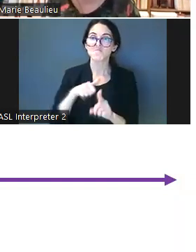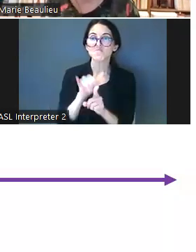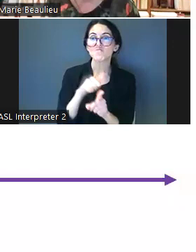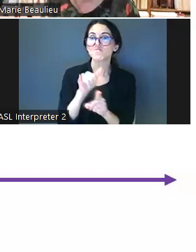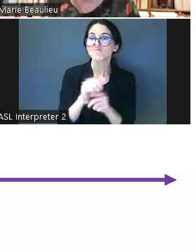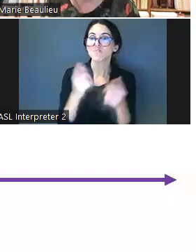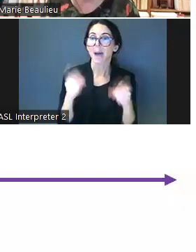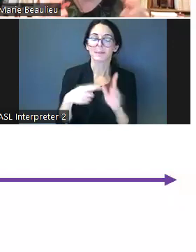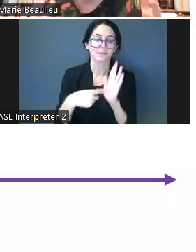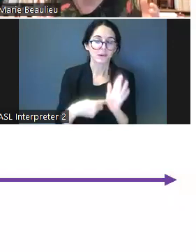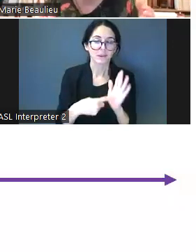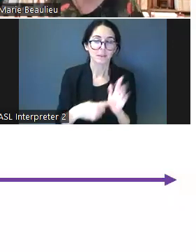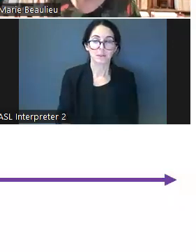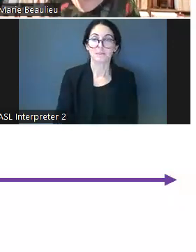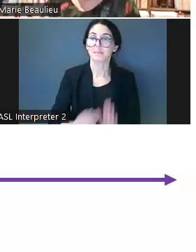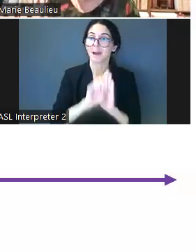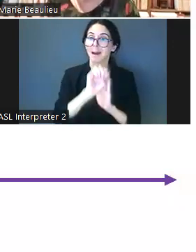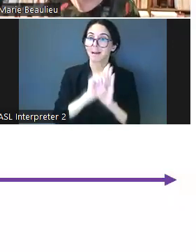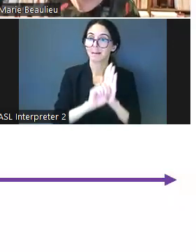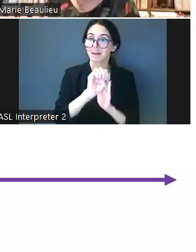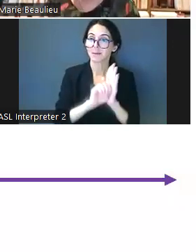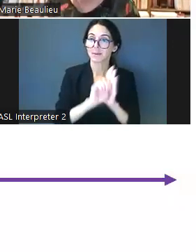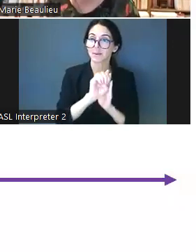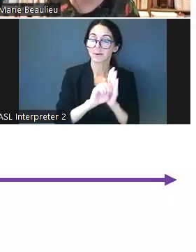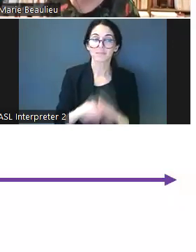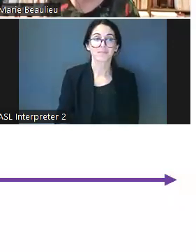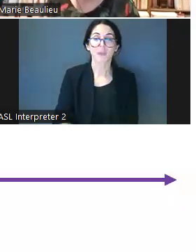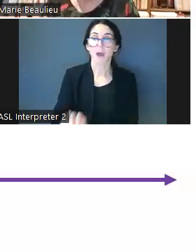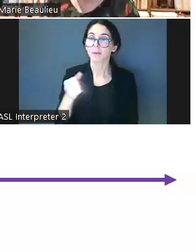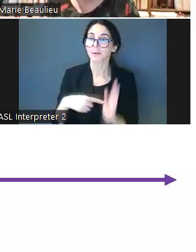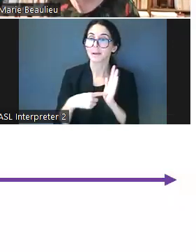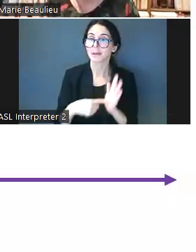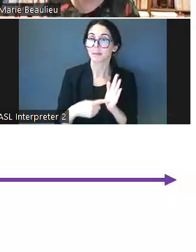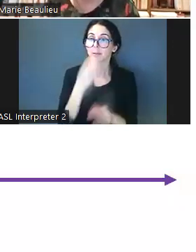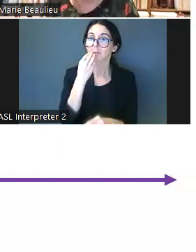as the elevator, the dining room,